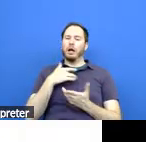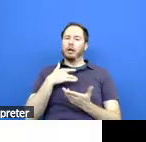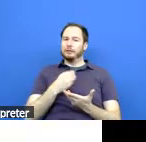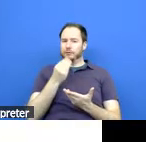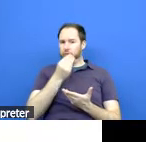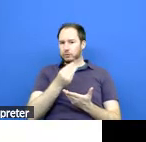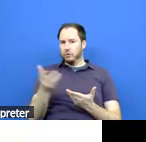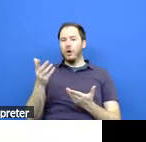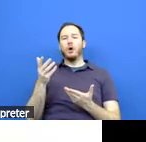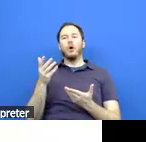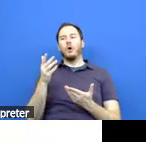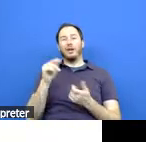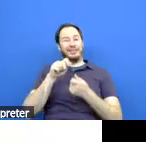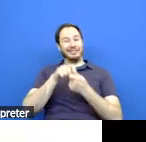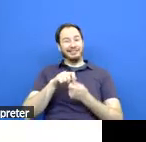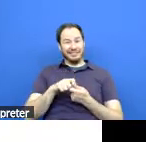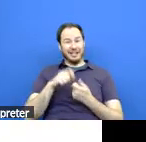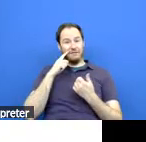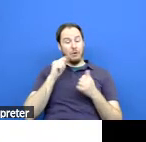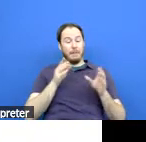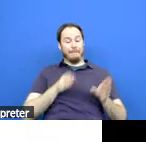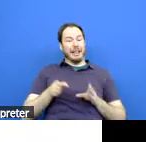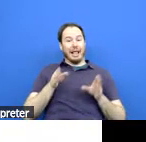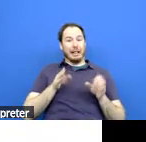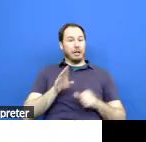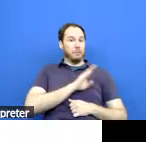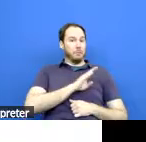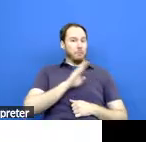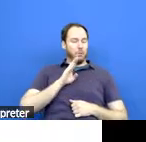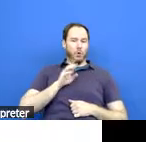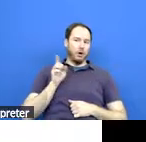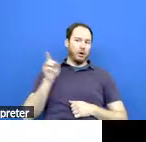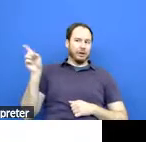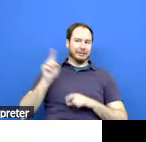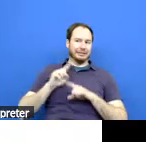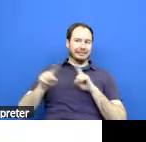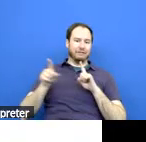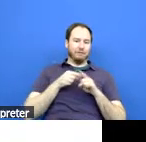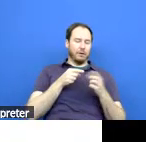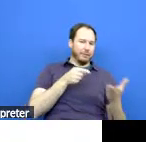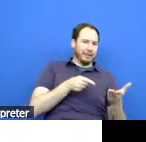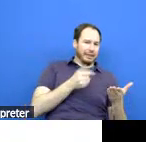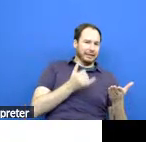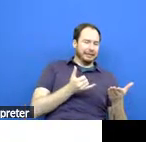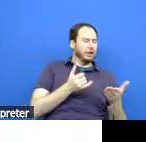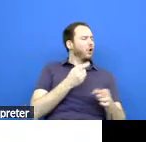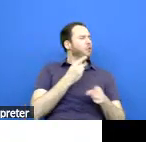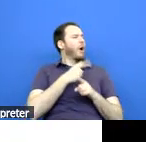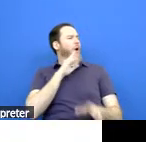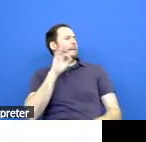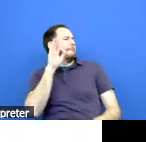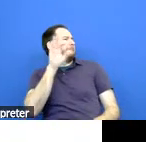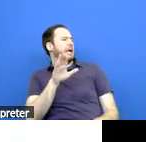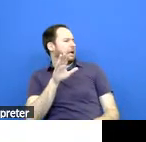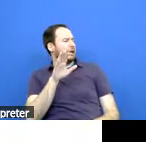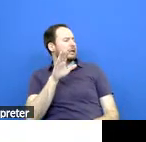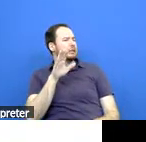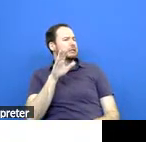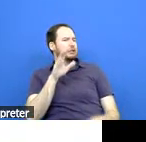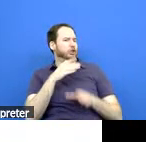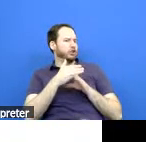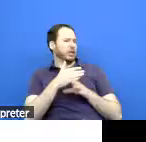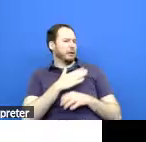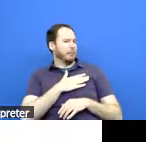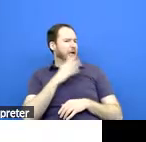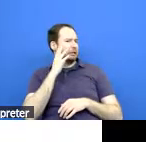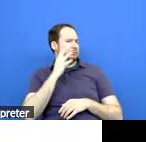the level of details that goes into the planning board site maps are way different than what comes in Right. here. I just wanted to get it back Right. on record. for the Yeah, no, version of that's the